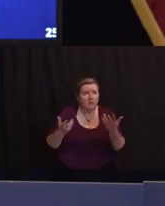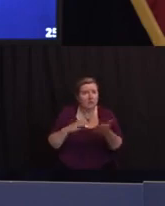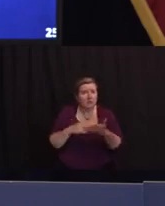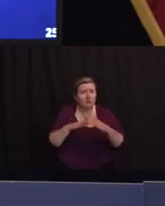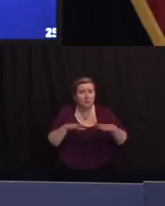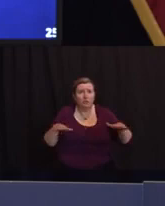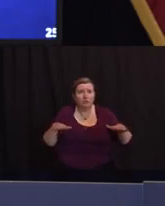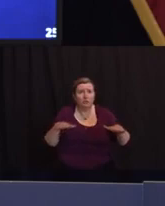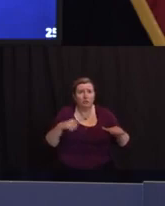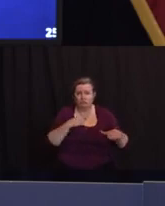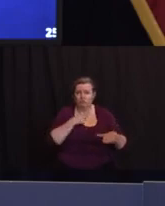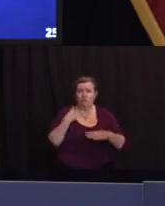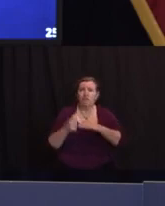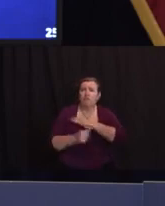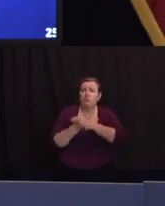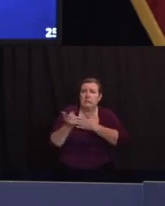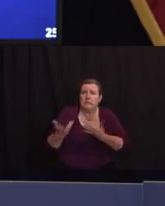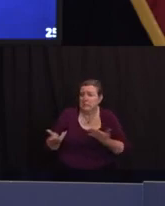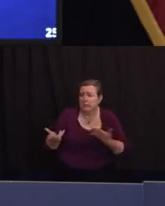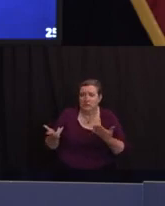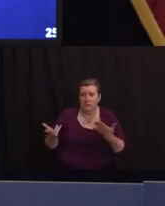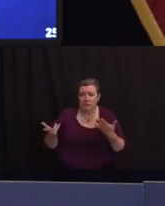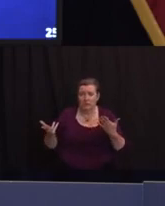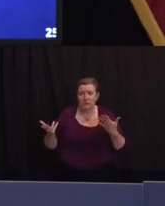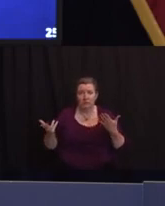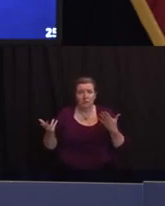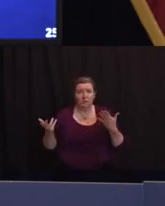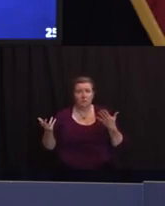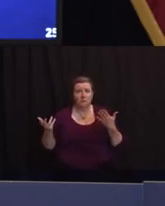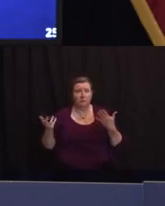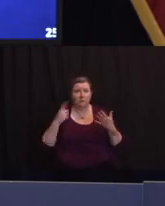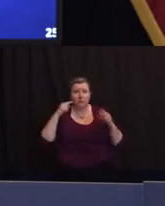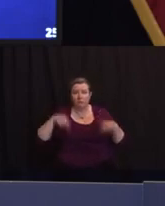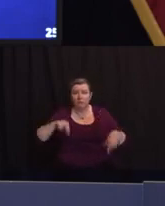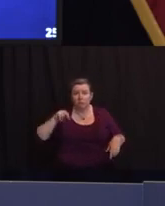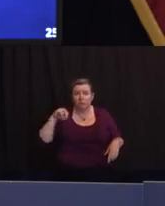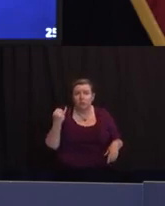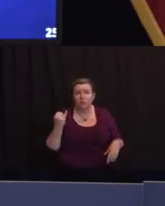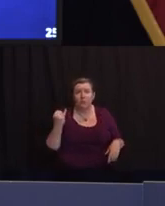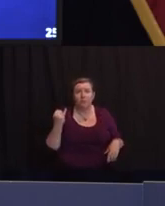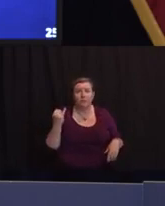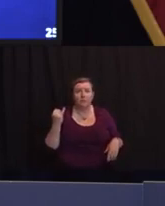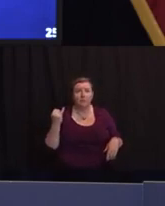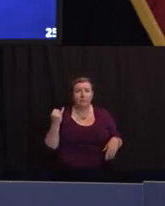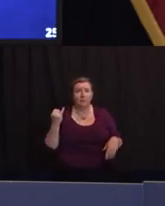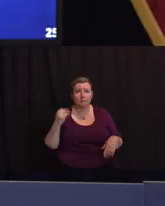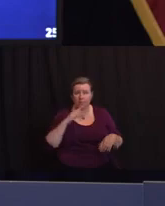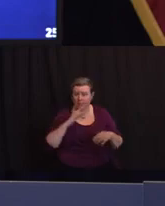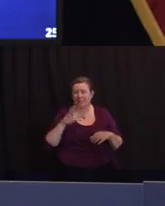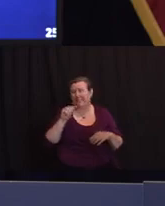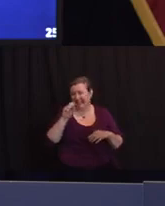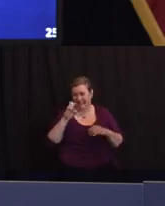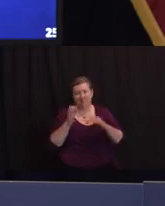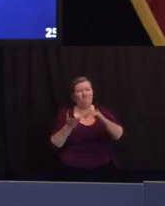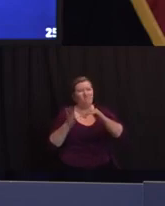Jersey, case rates among children under 12 have increased in line with our overall increase in cases. But when we look at the